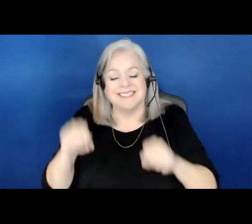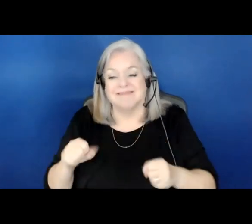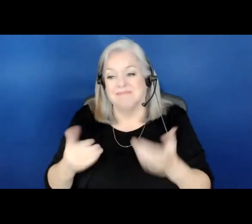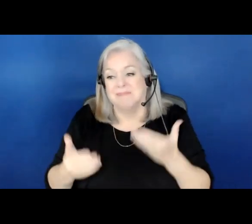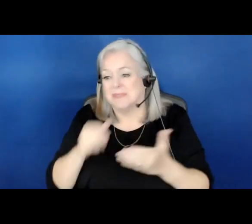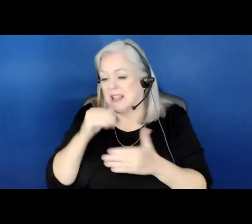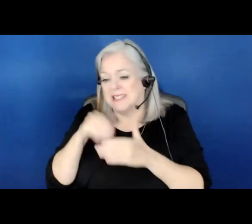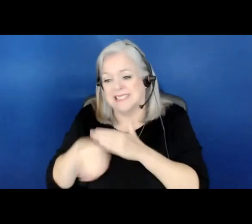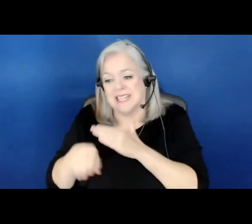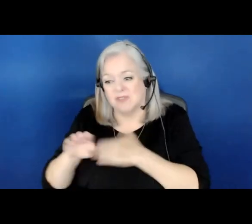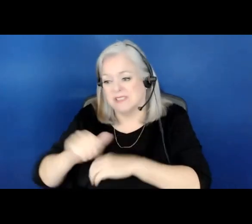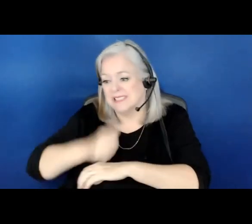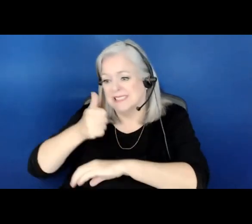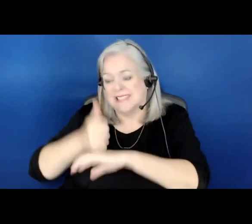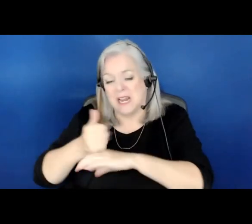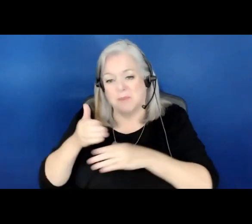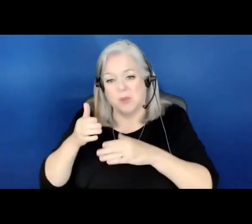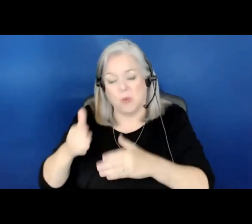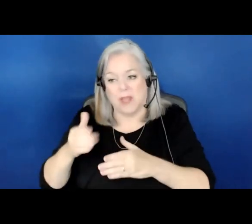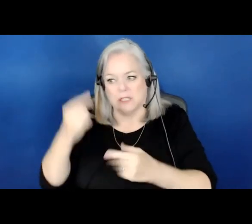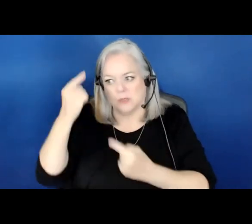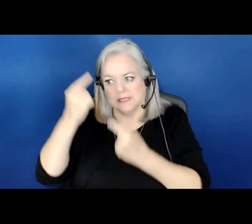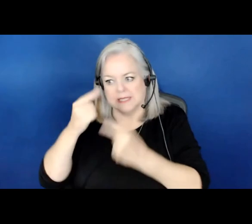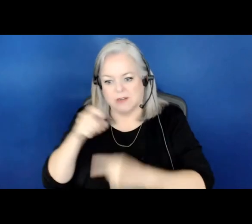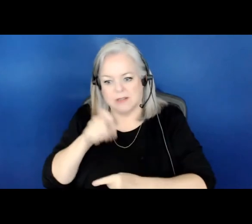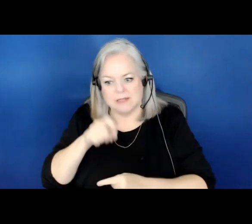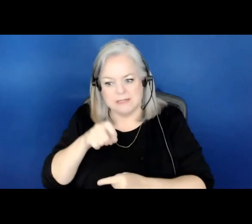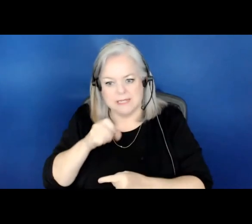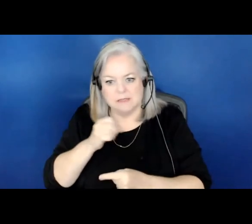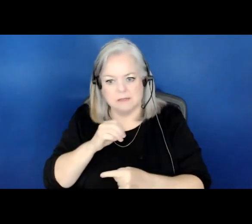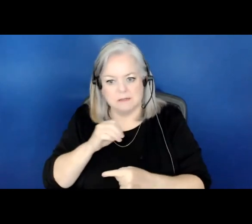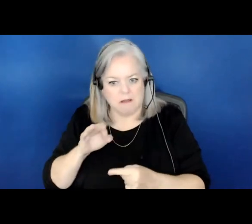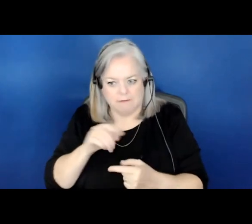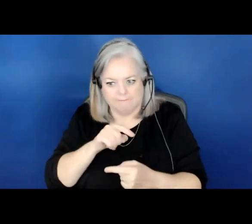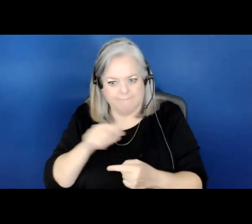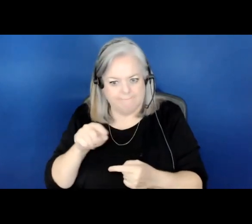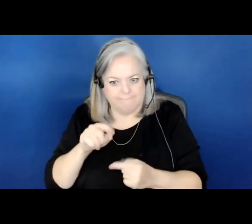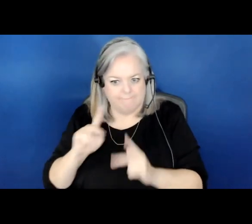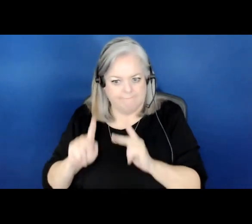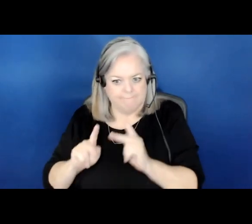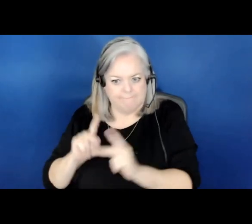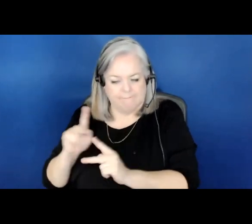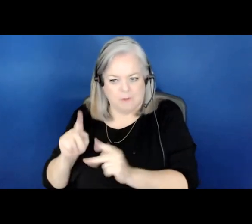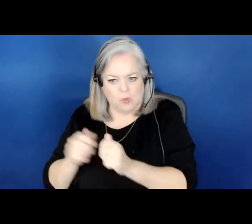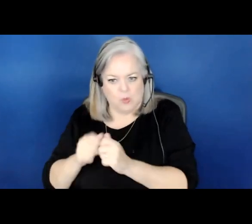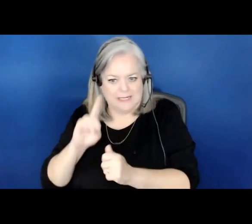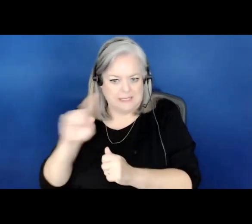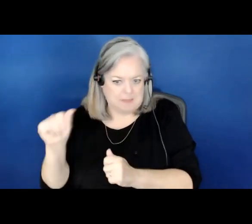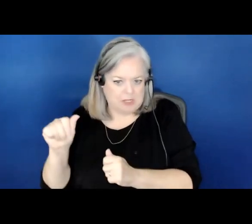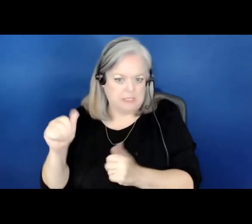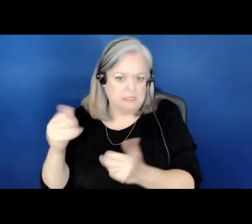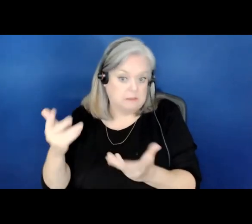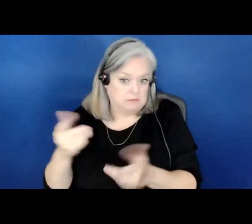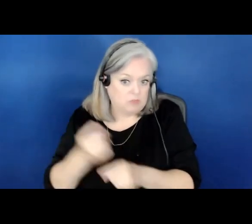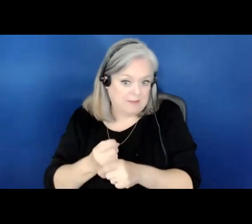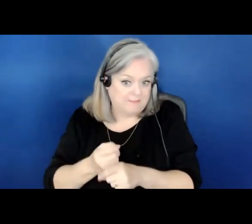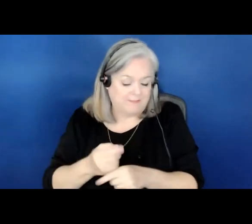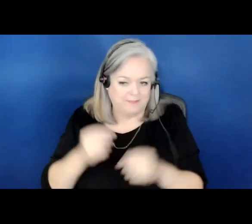in a manner to consider the needs of individuals with disabilities, right?